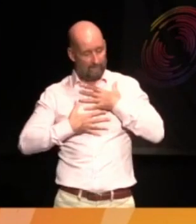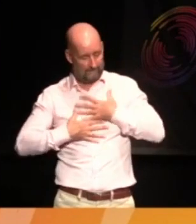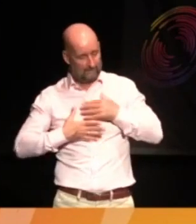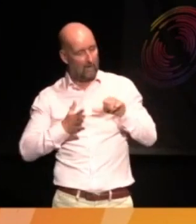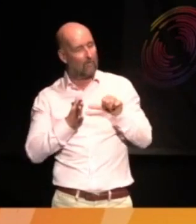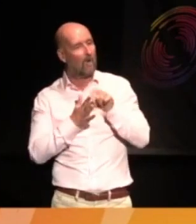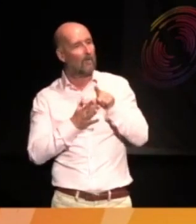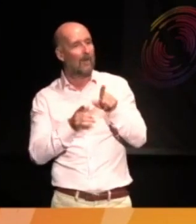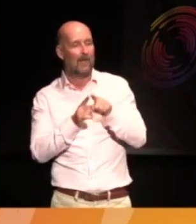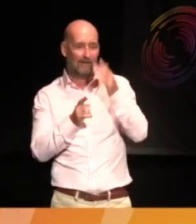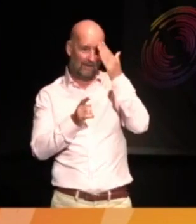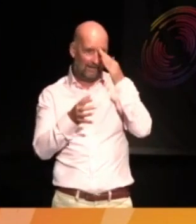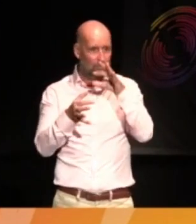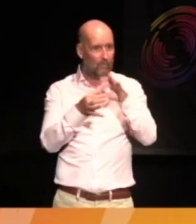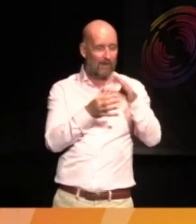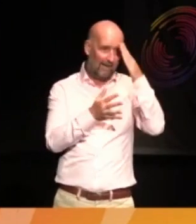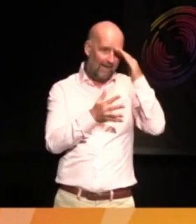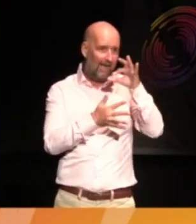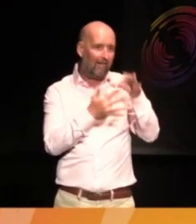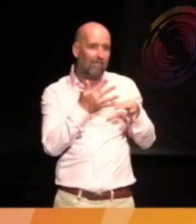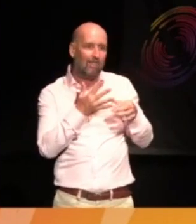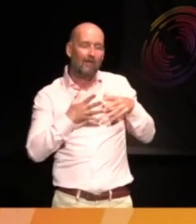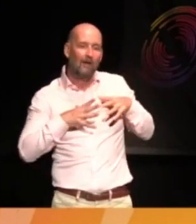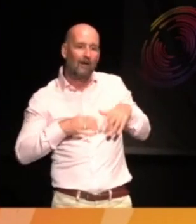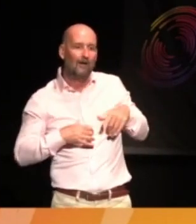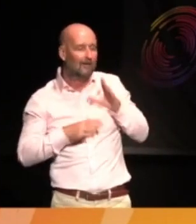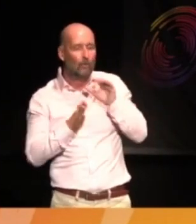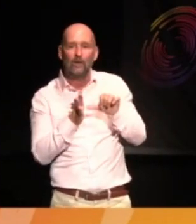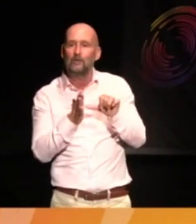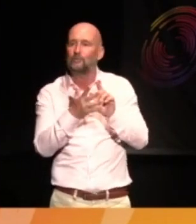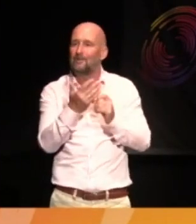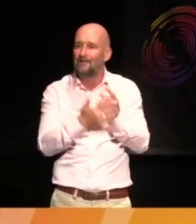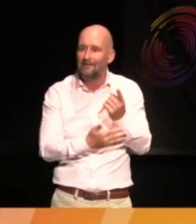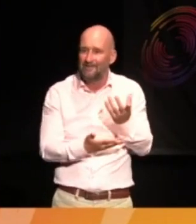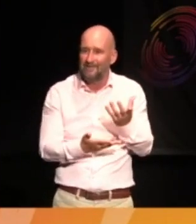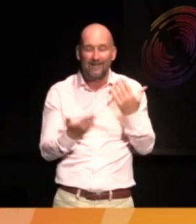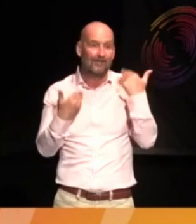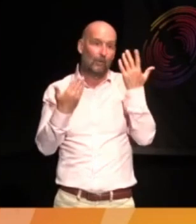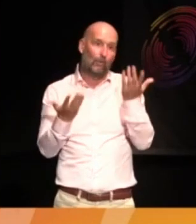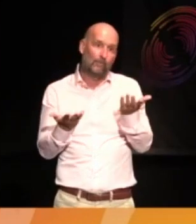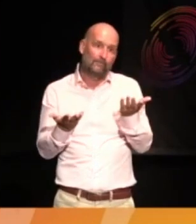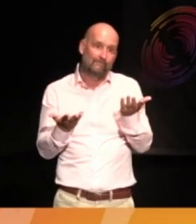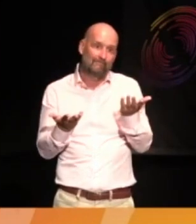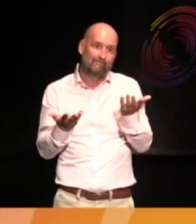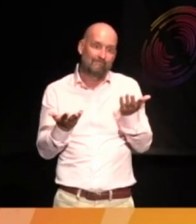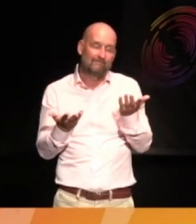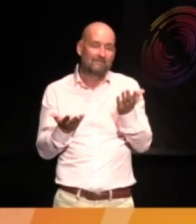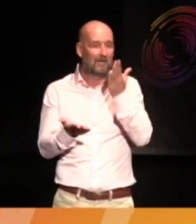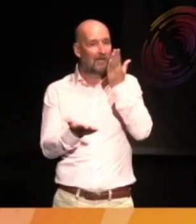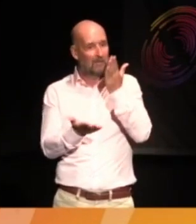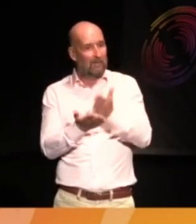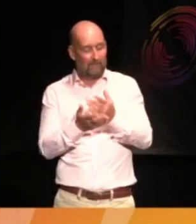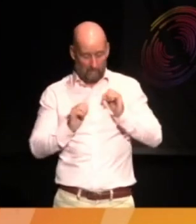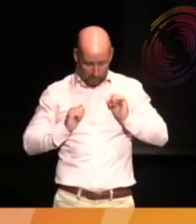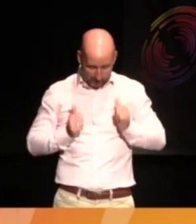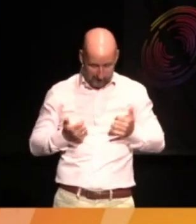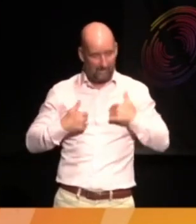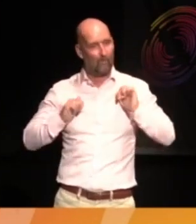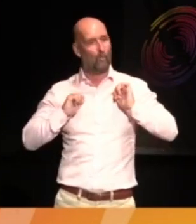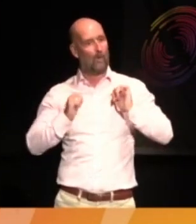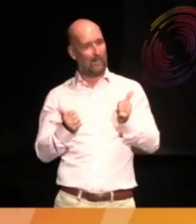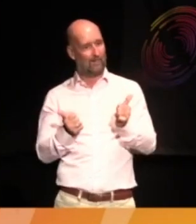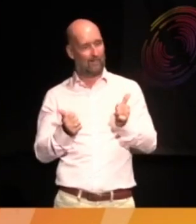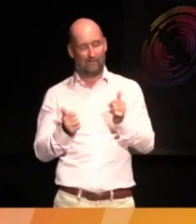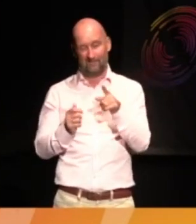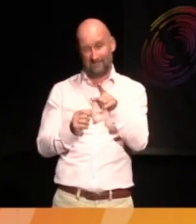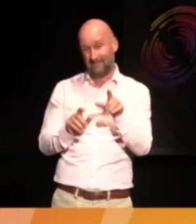though they're mental health problems, and therefore they're not really an issue. If you would just, I don't know, believe you were well, you would be well.